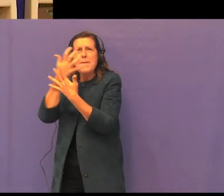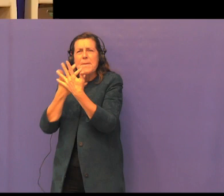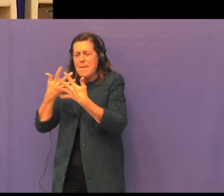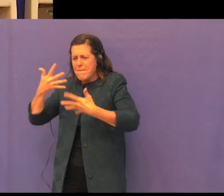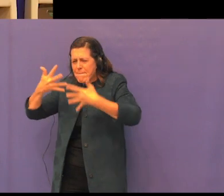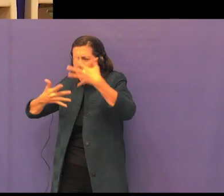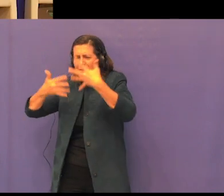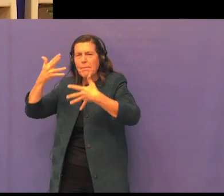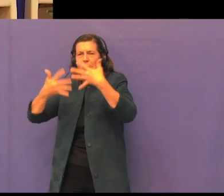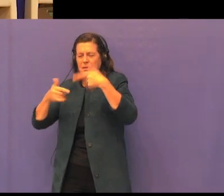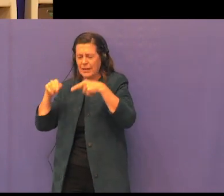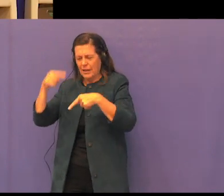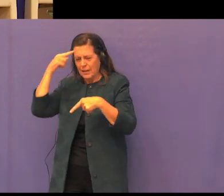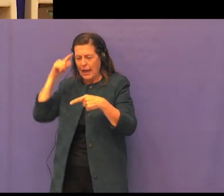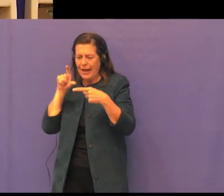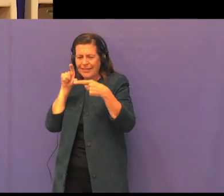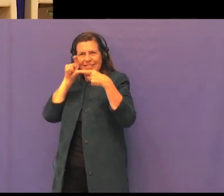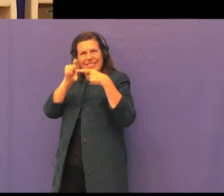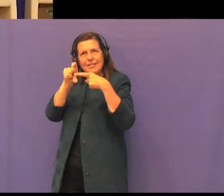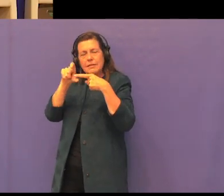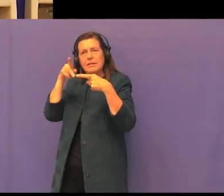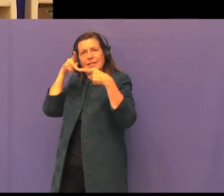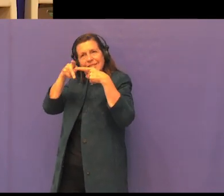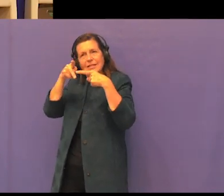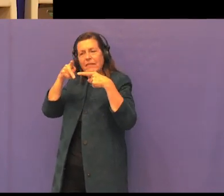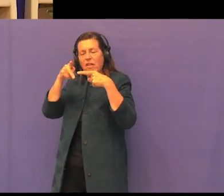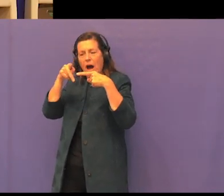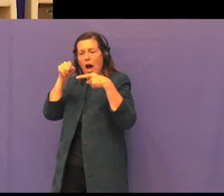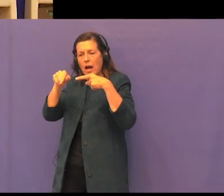150,000. And what you come up with is